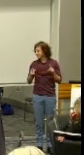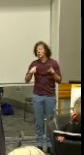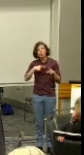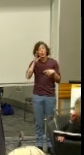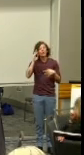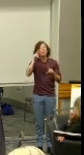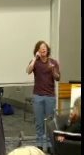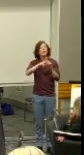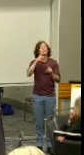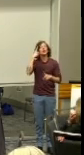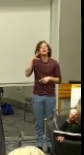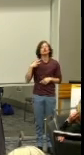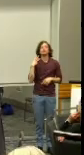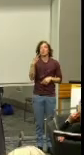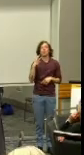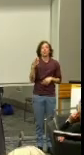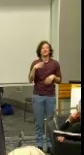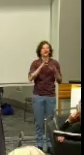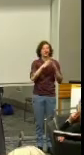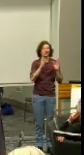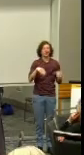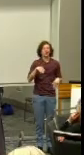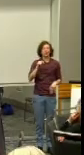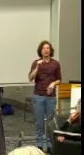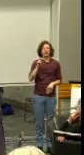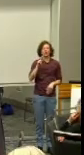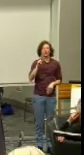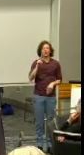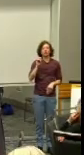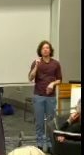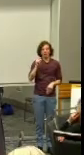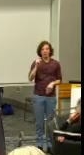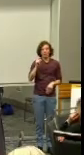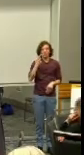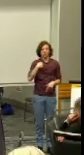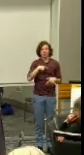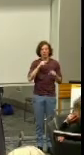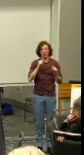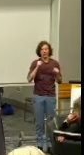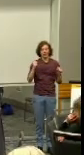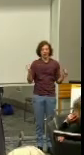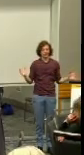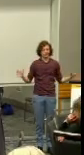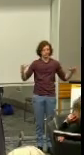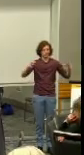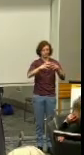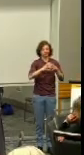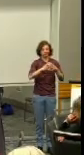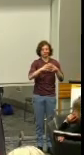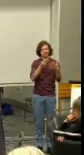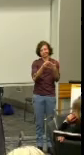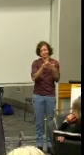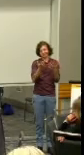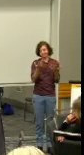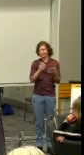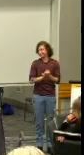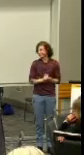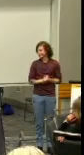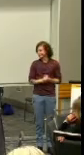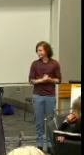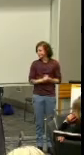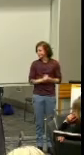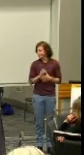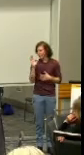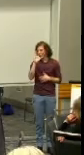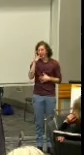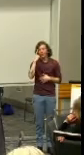for the Washington Housing Trust Fund, the combined trust fund for that. So doing with that this year. Looking at CHIP funding, the Dan